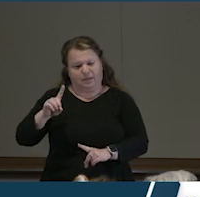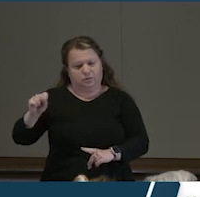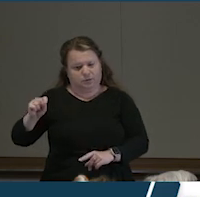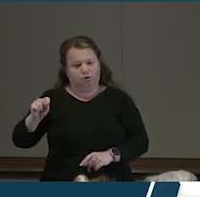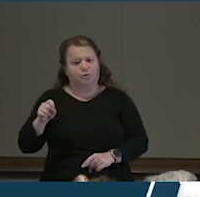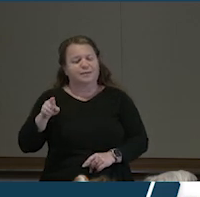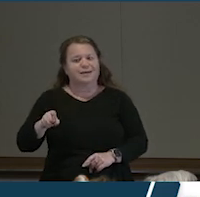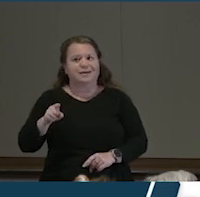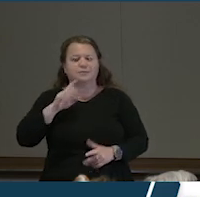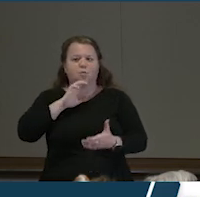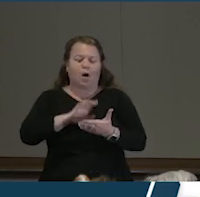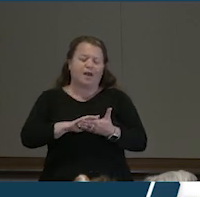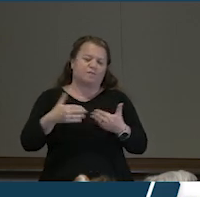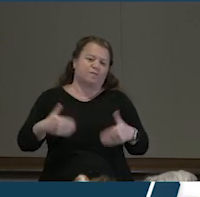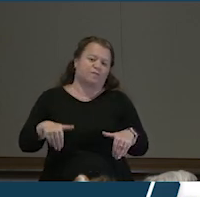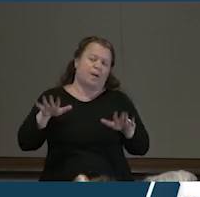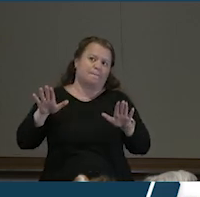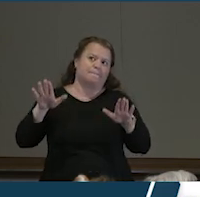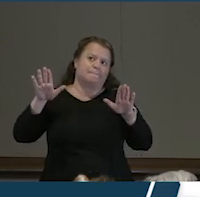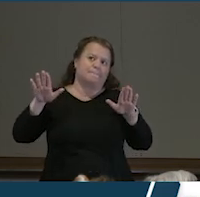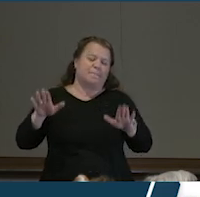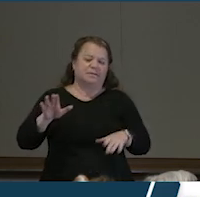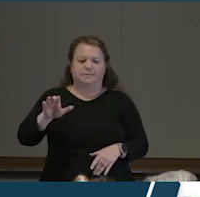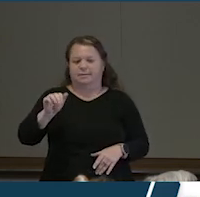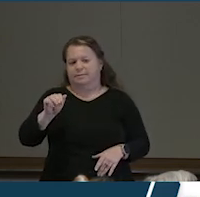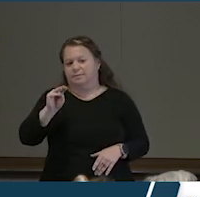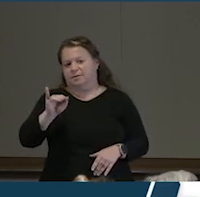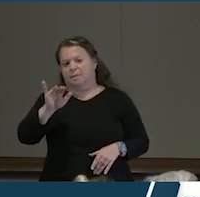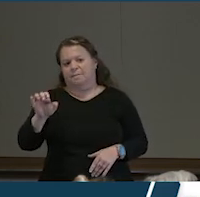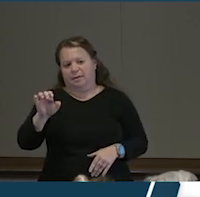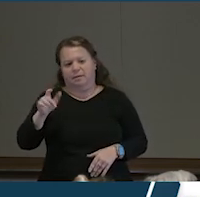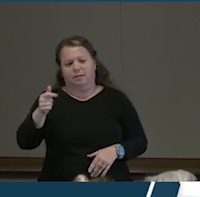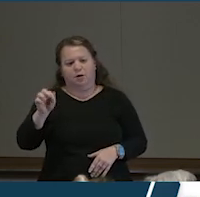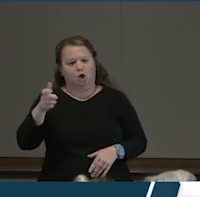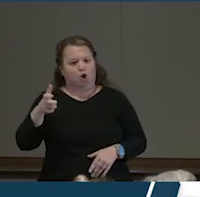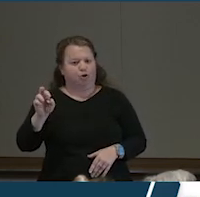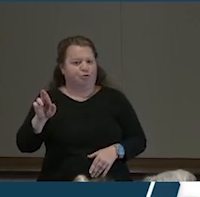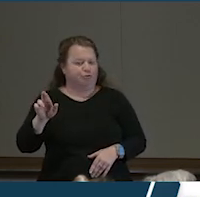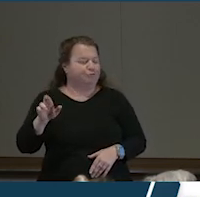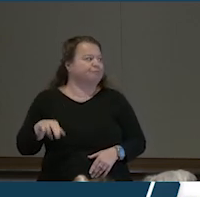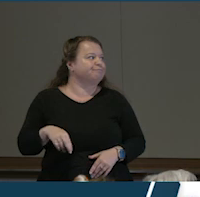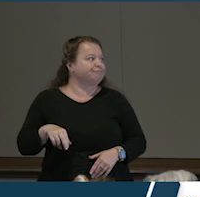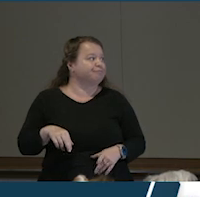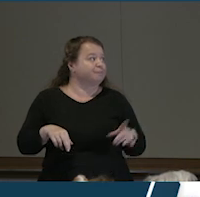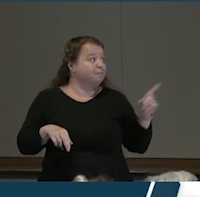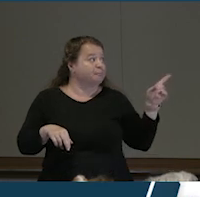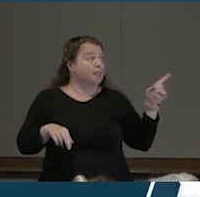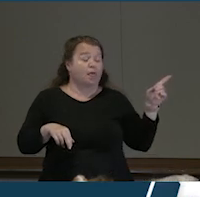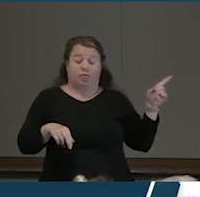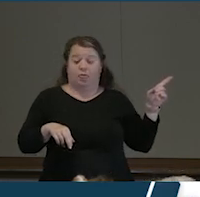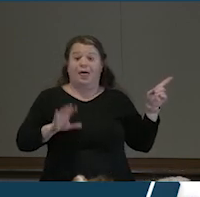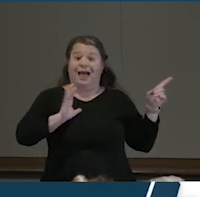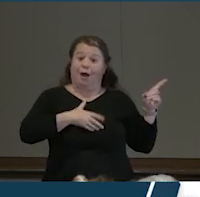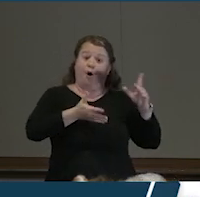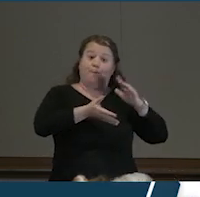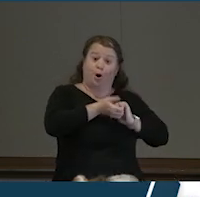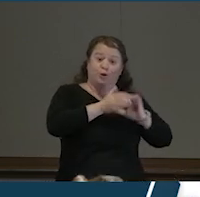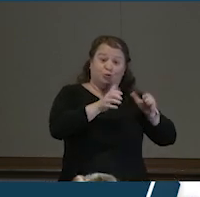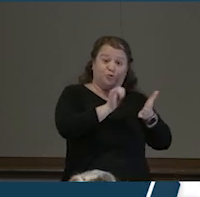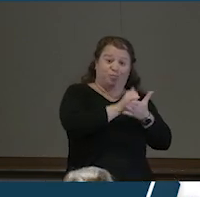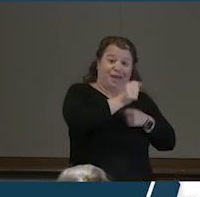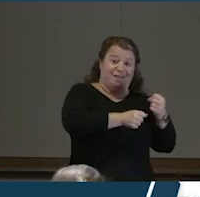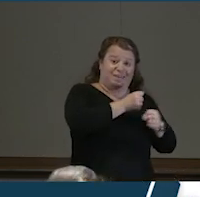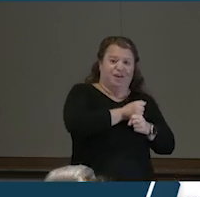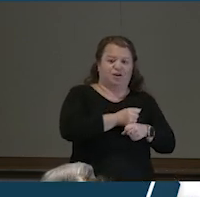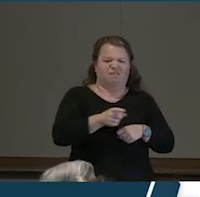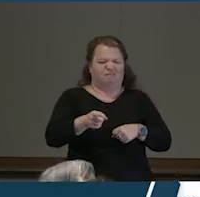Camille Gardner. And so this was our partners group that year. That's Mickey Brown.